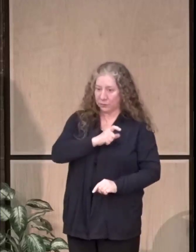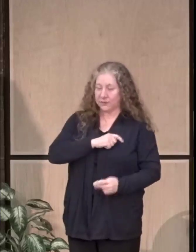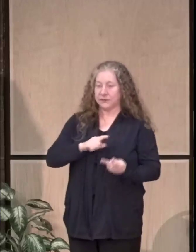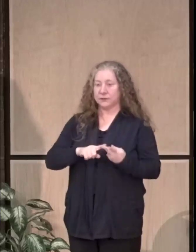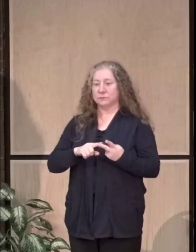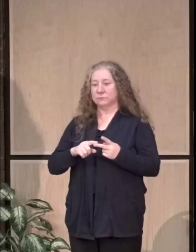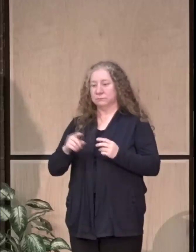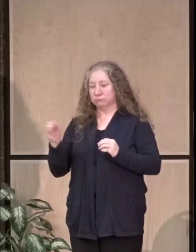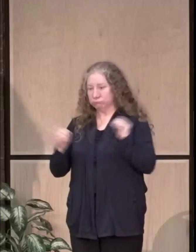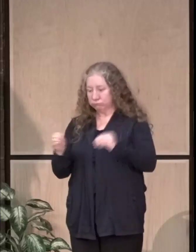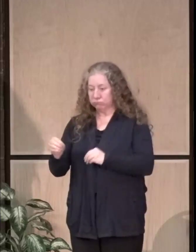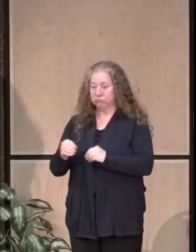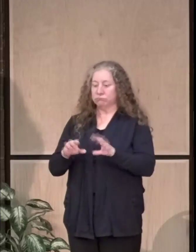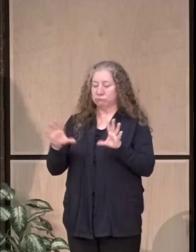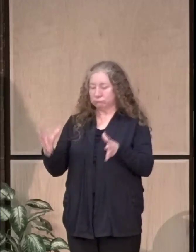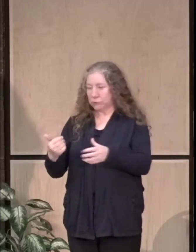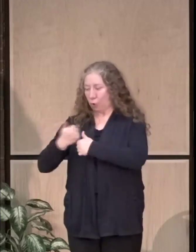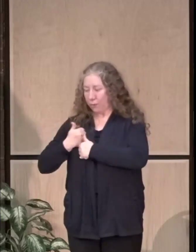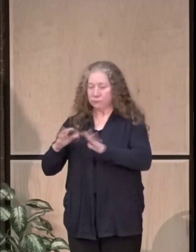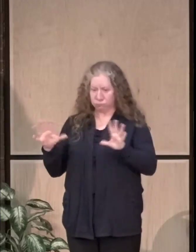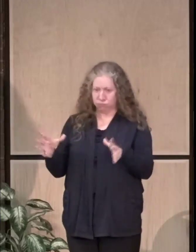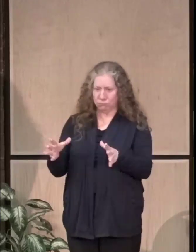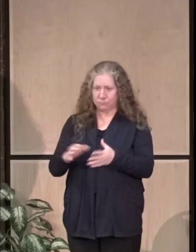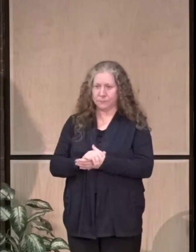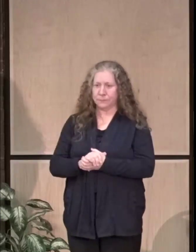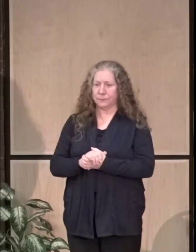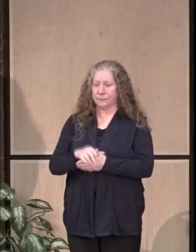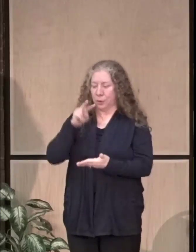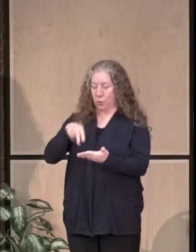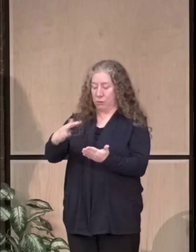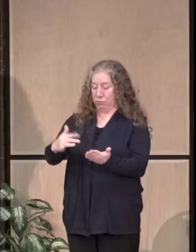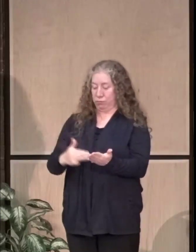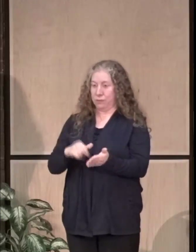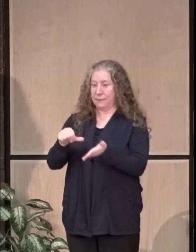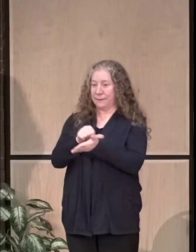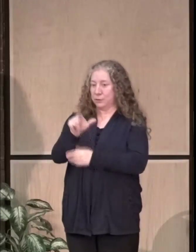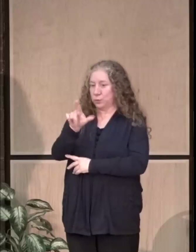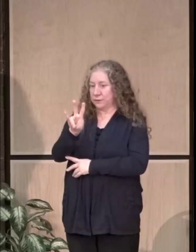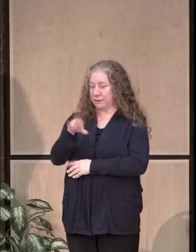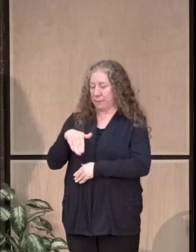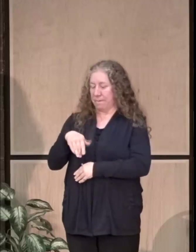from the yes Army. And at the bottom of page 27,